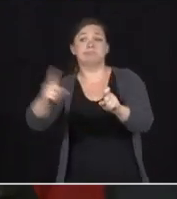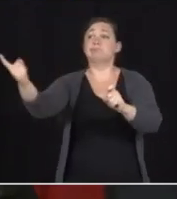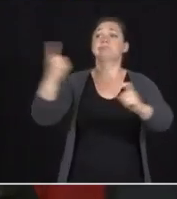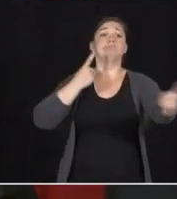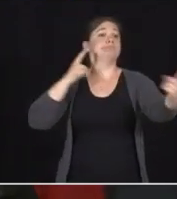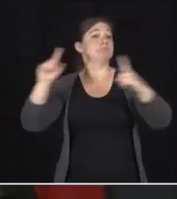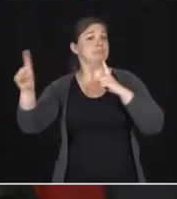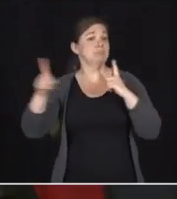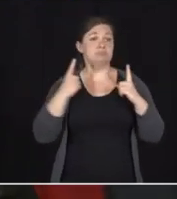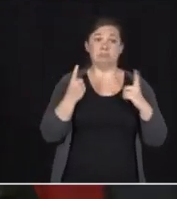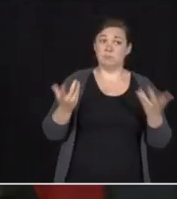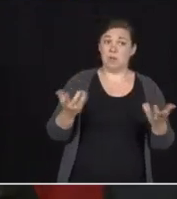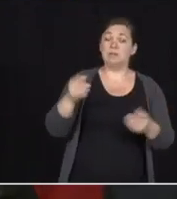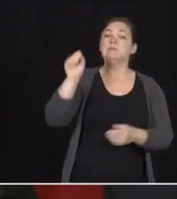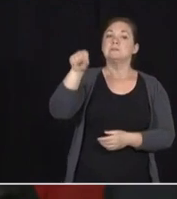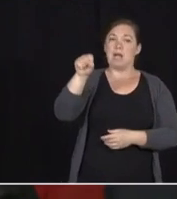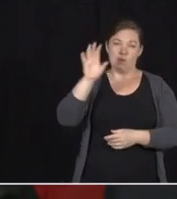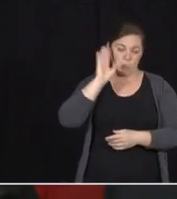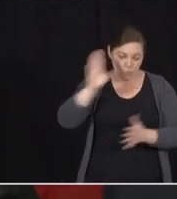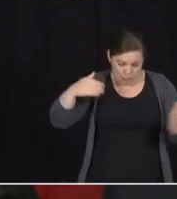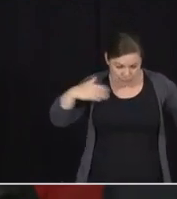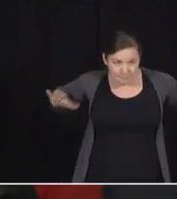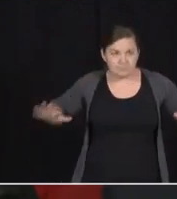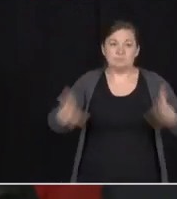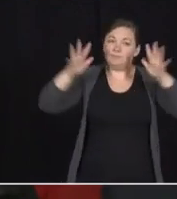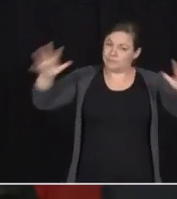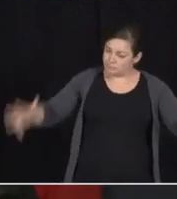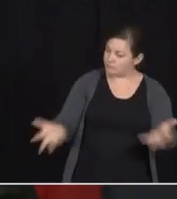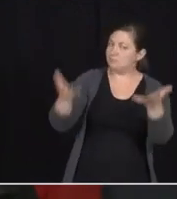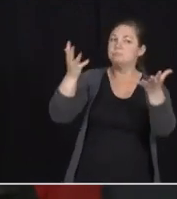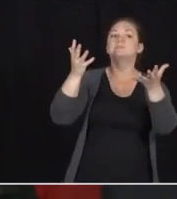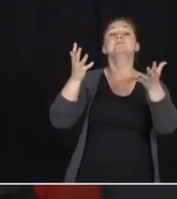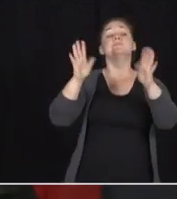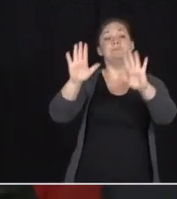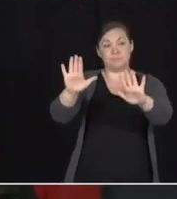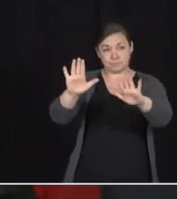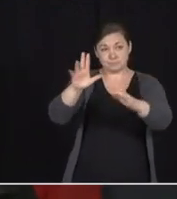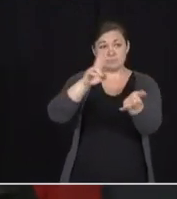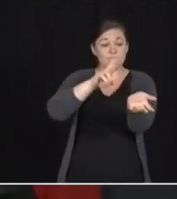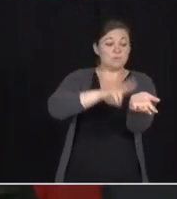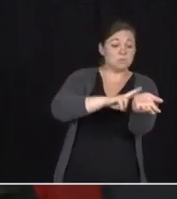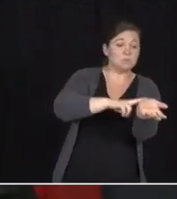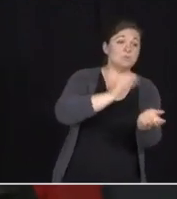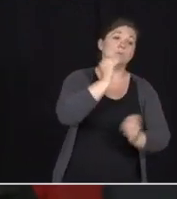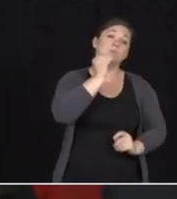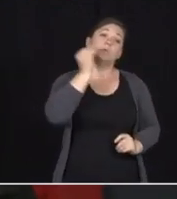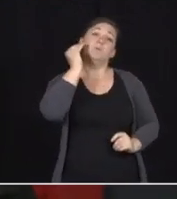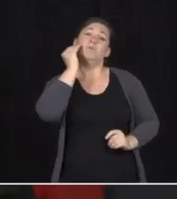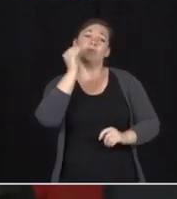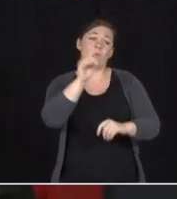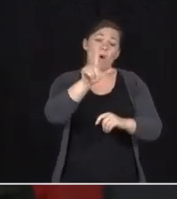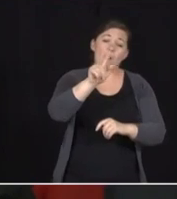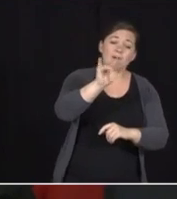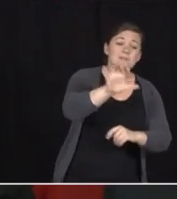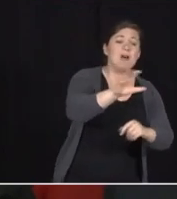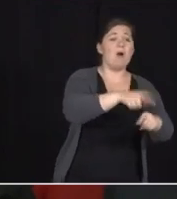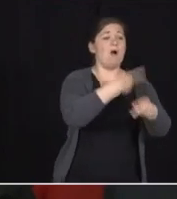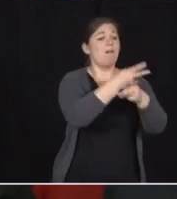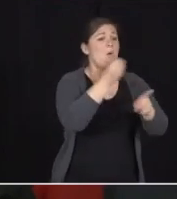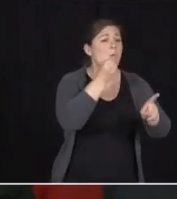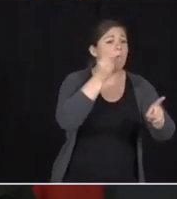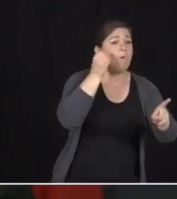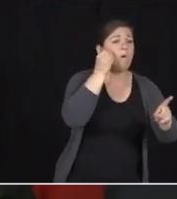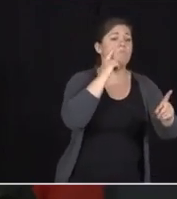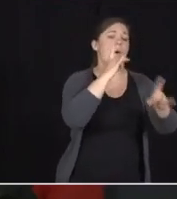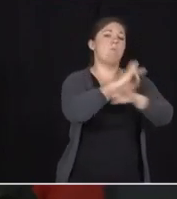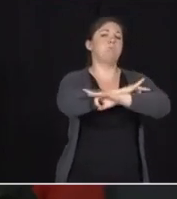question. We had the inferno happening at long-term care, and we had to put all our resources into long-term care. We ended up